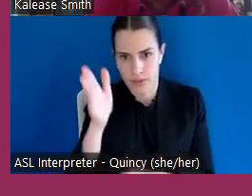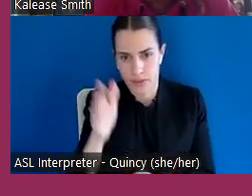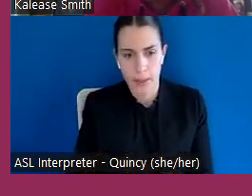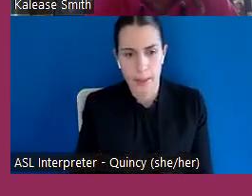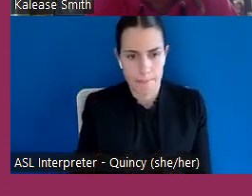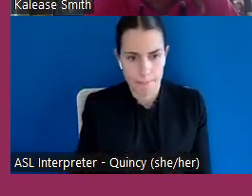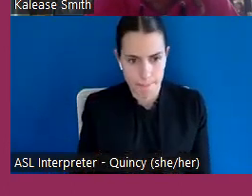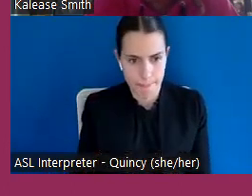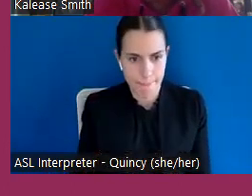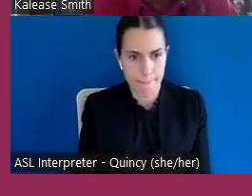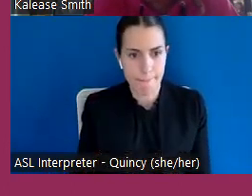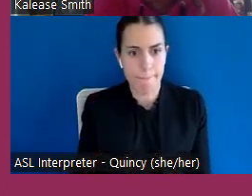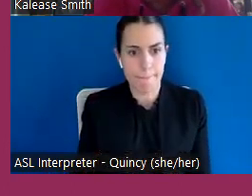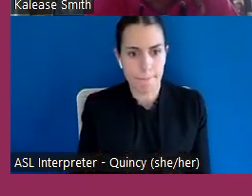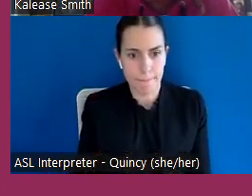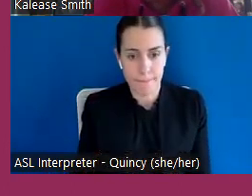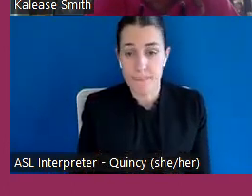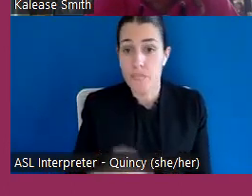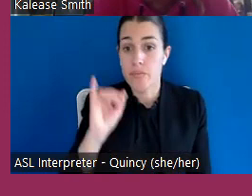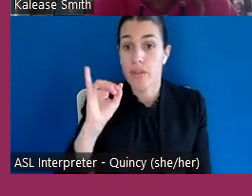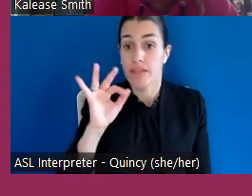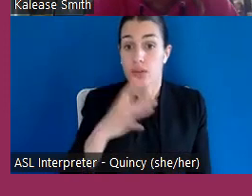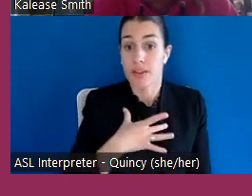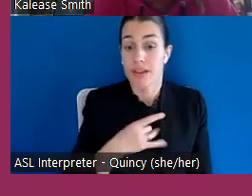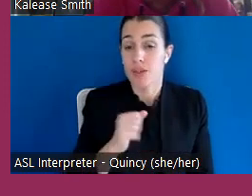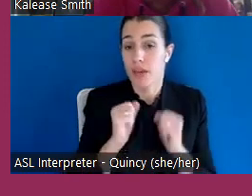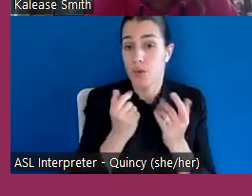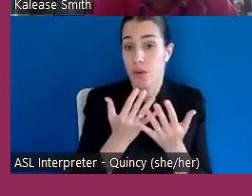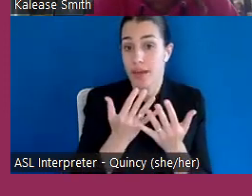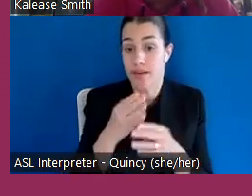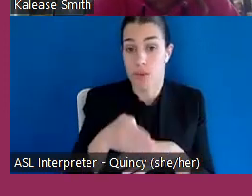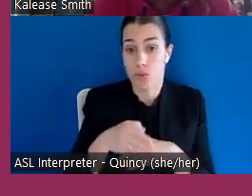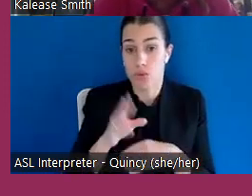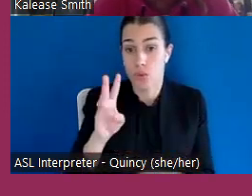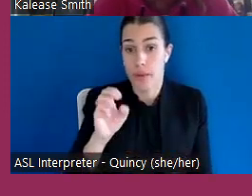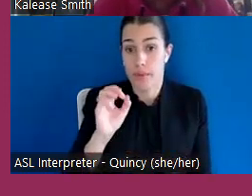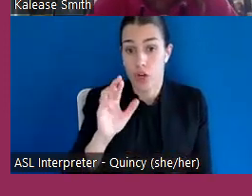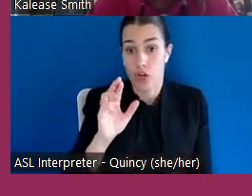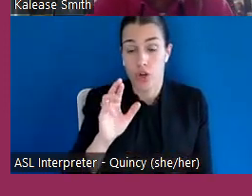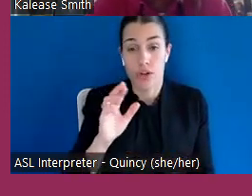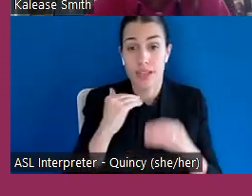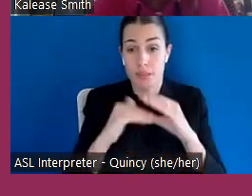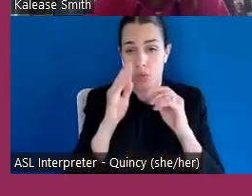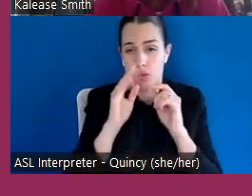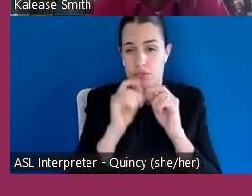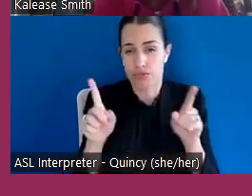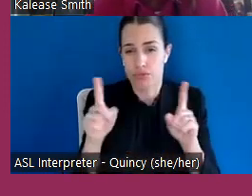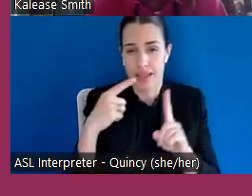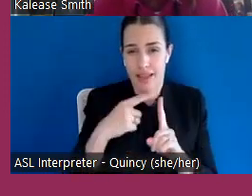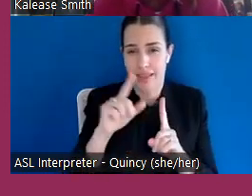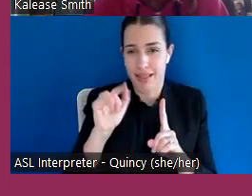would like, you can wait for the post-webinar email to come out as well, and the link to download the certificate will be there.